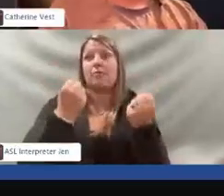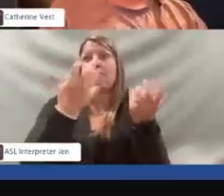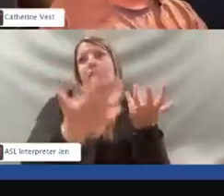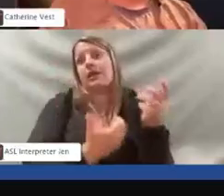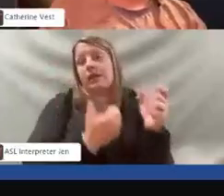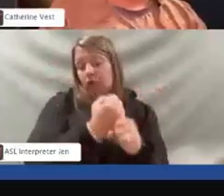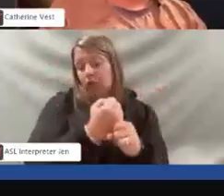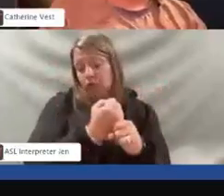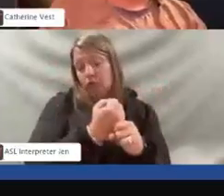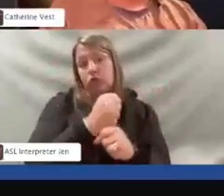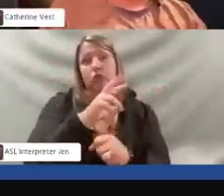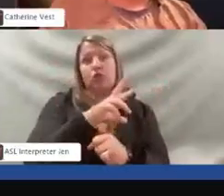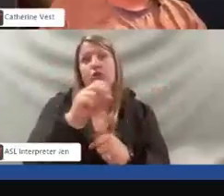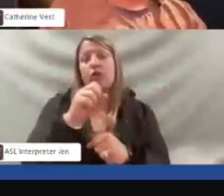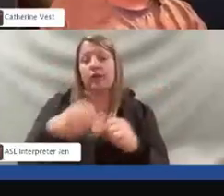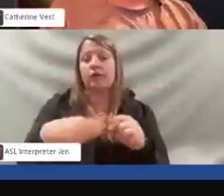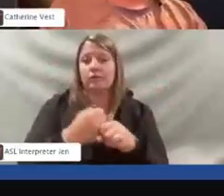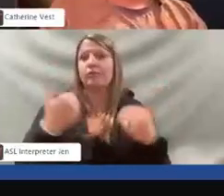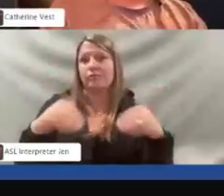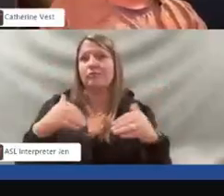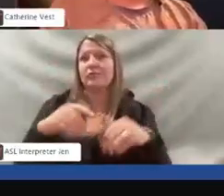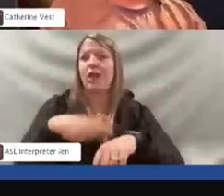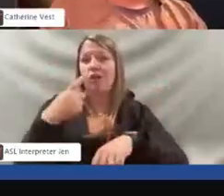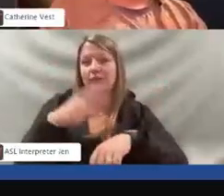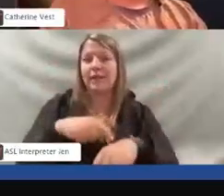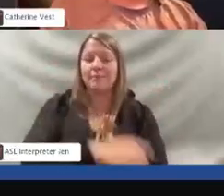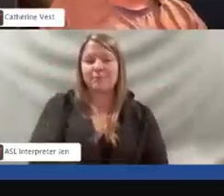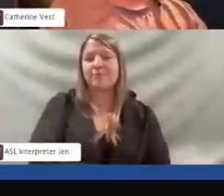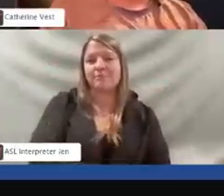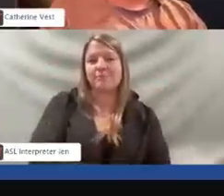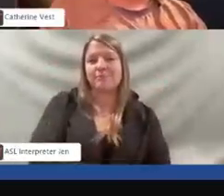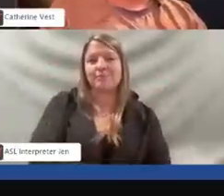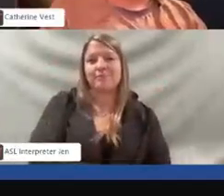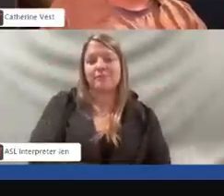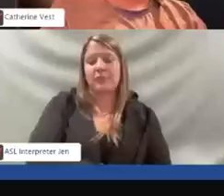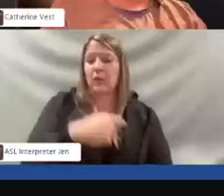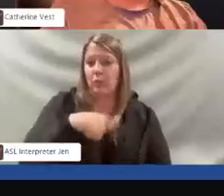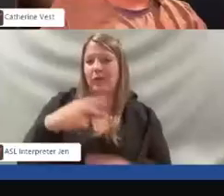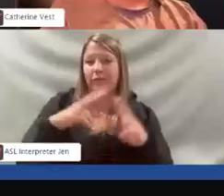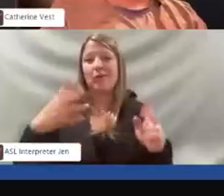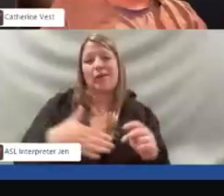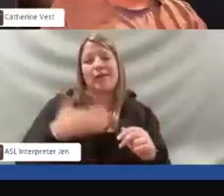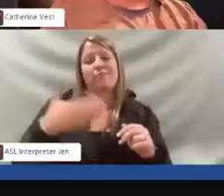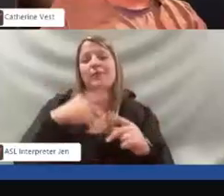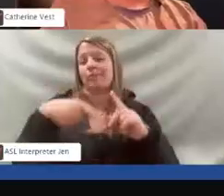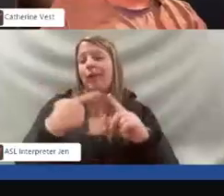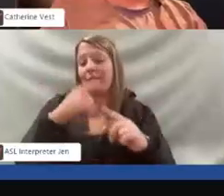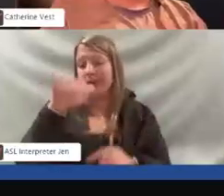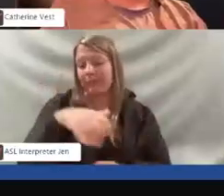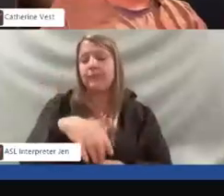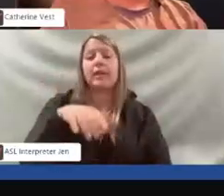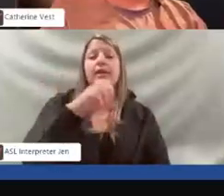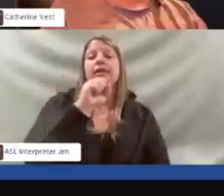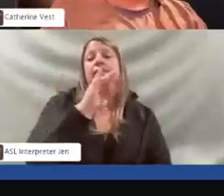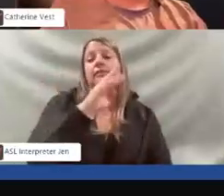come. 30 years is a long time. So we're very happy about that. Sickle